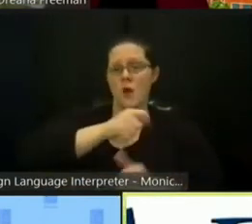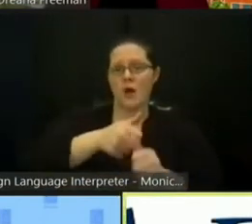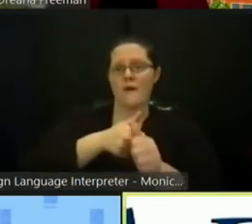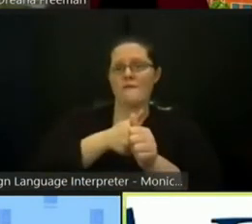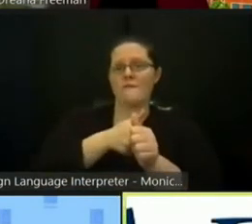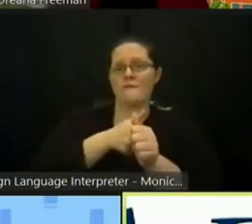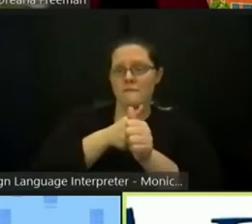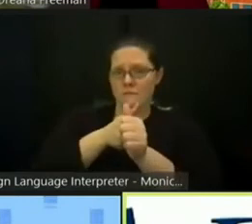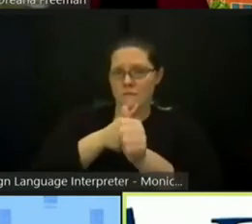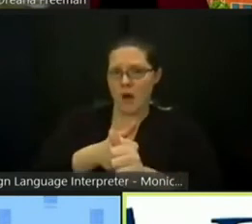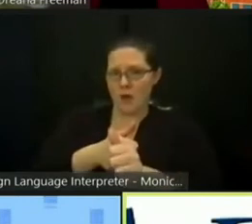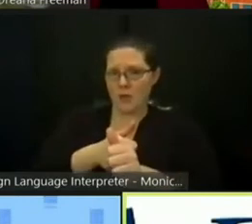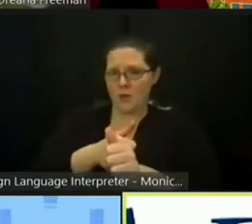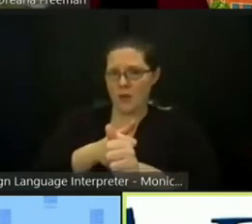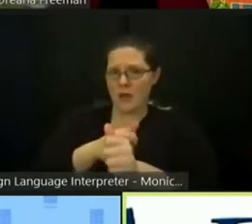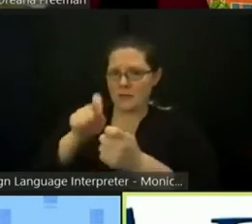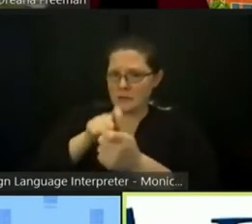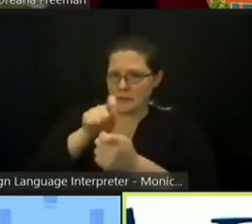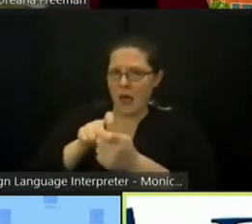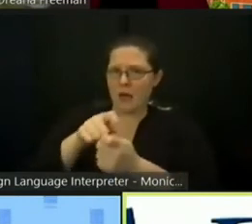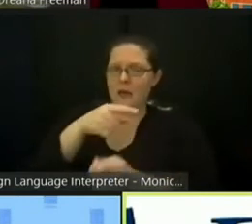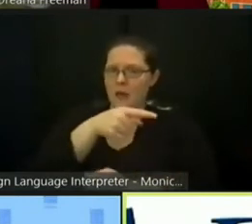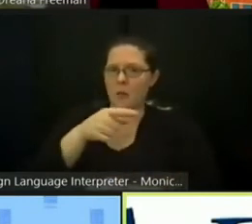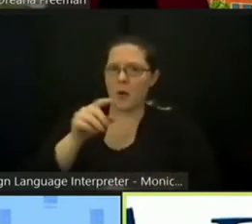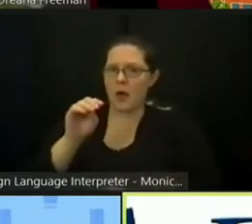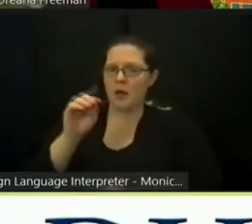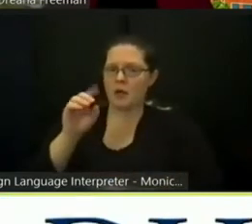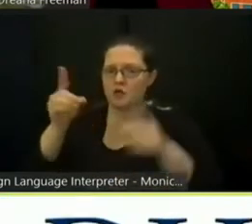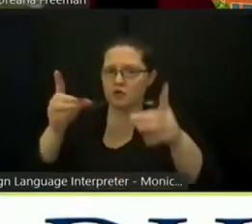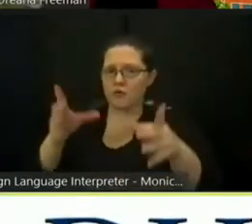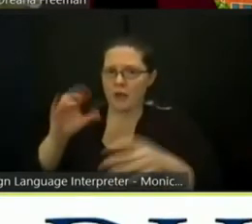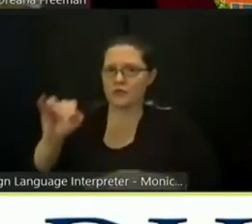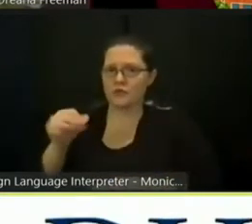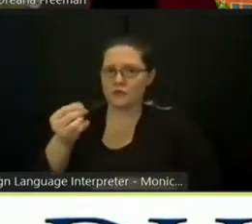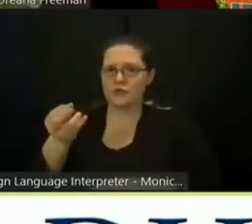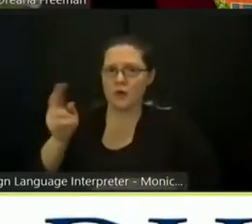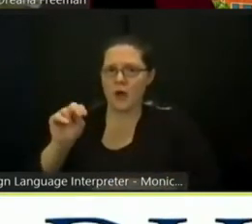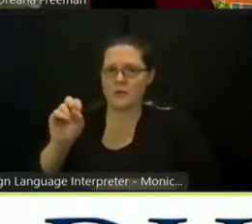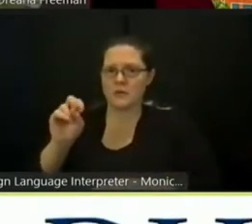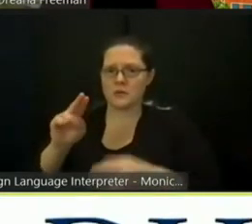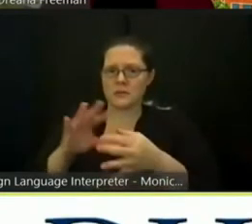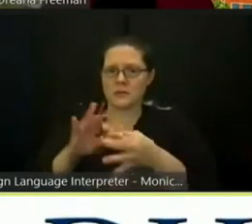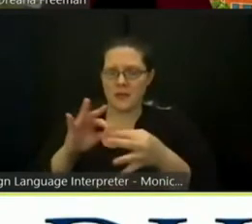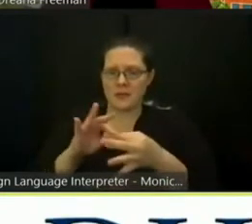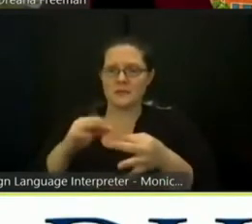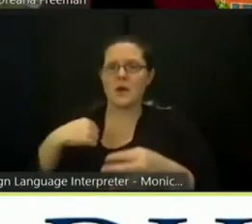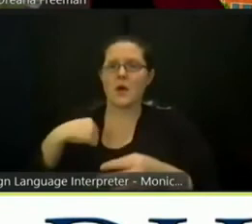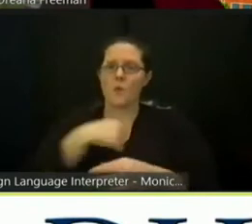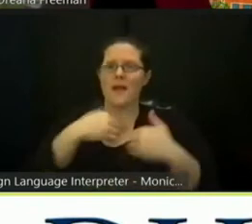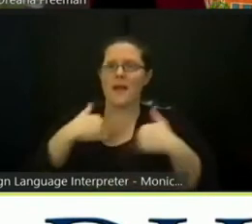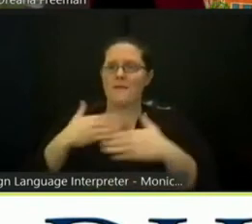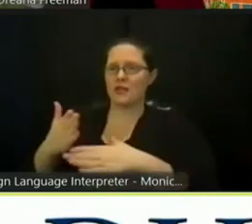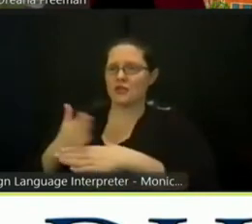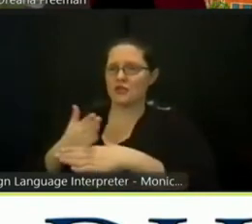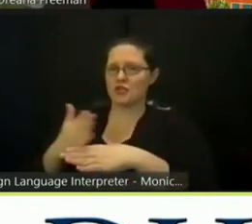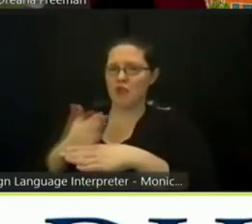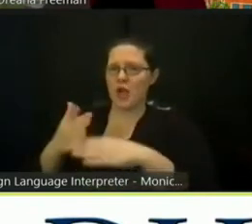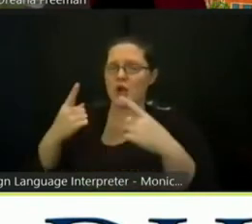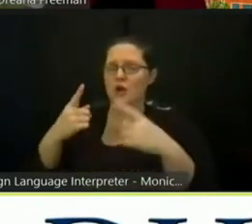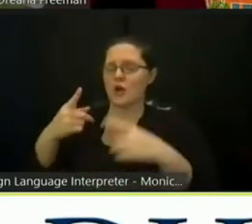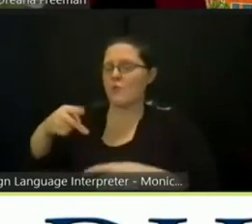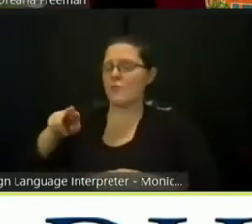much what Director Johnson spoke about, and we have something we call the Shared Prosperity Plan. So we are specifically